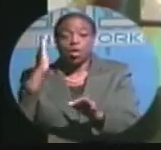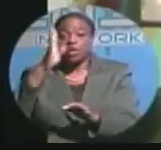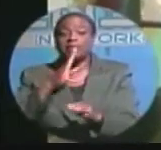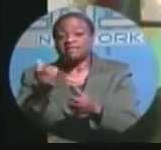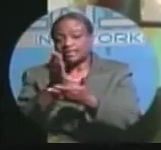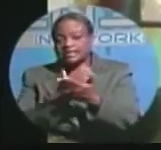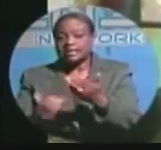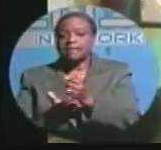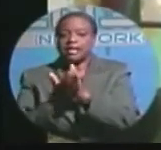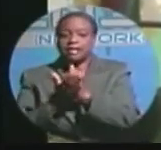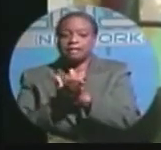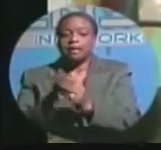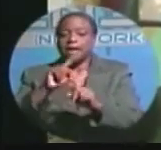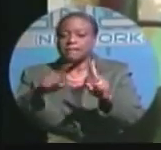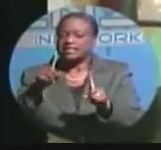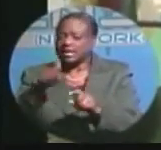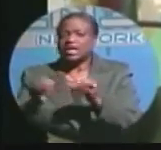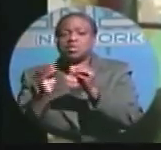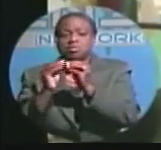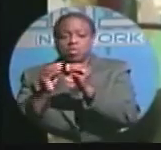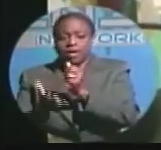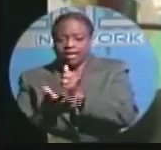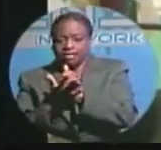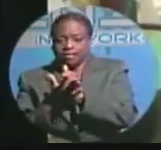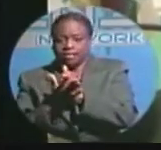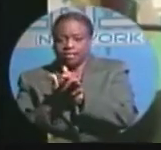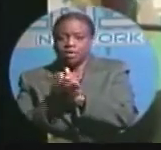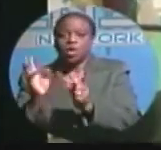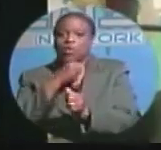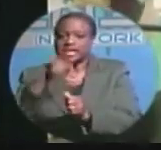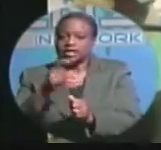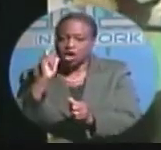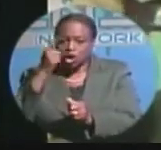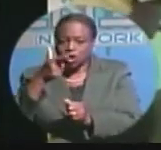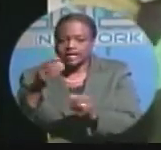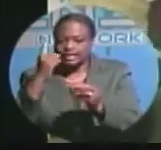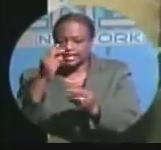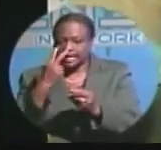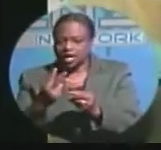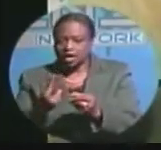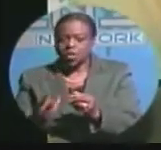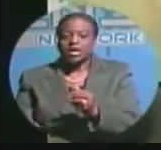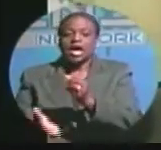to them, but they need additional help, and we have to look to see what that additional help should be.